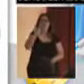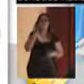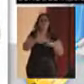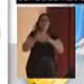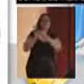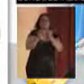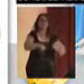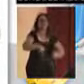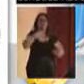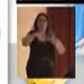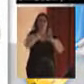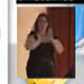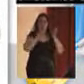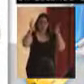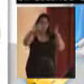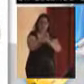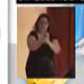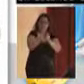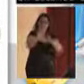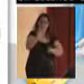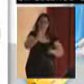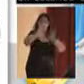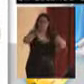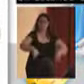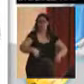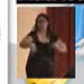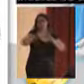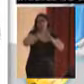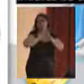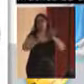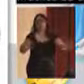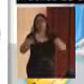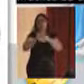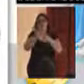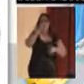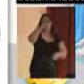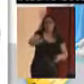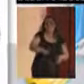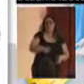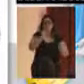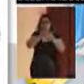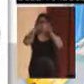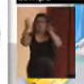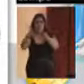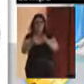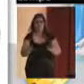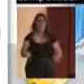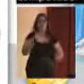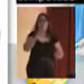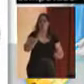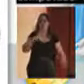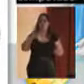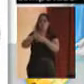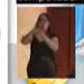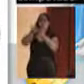institutions have worked on standards, on different templates or patterns, but these patterns are developed for